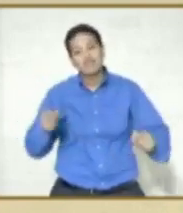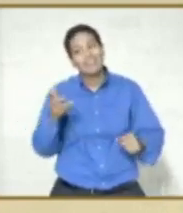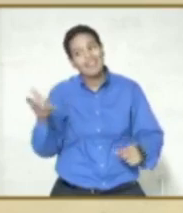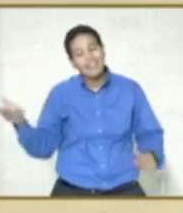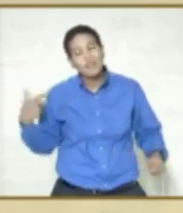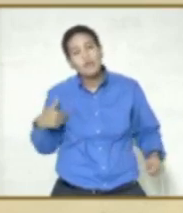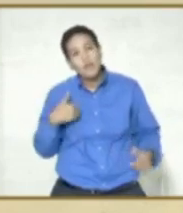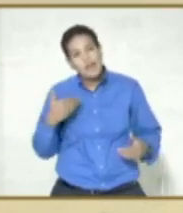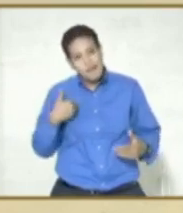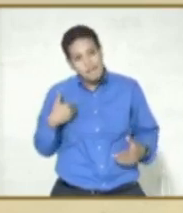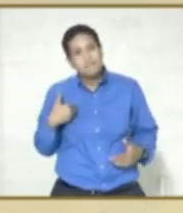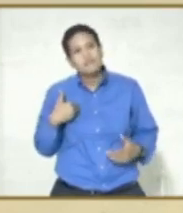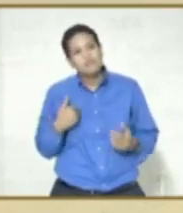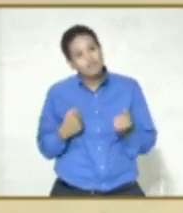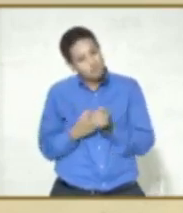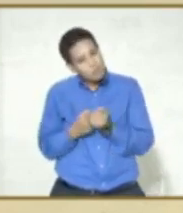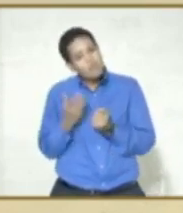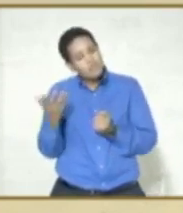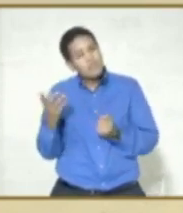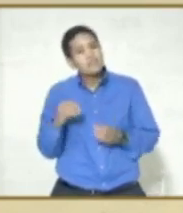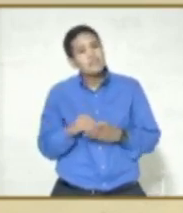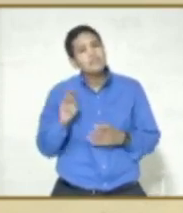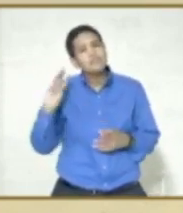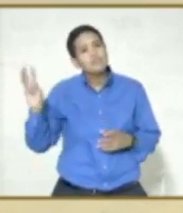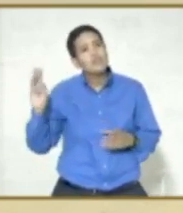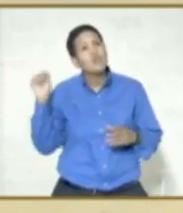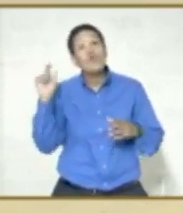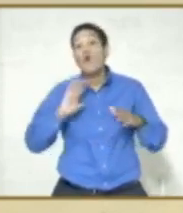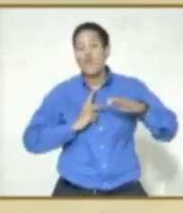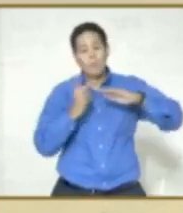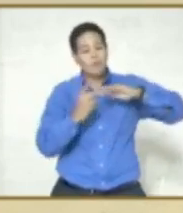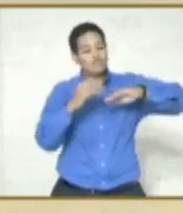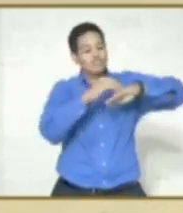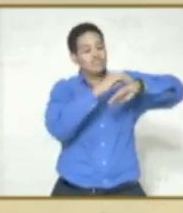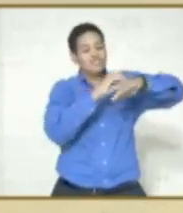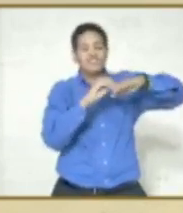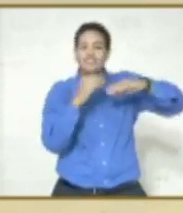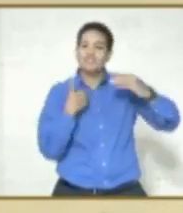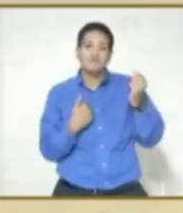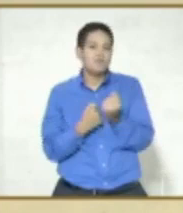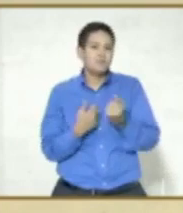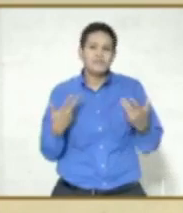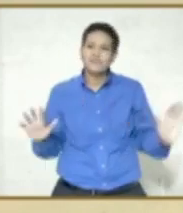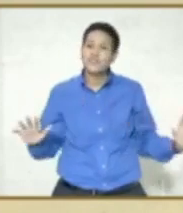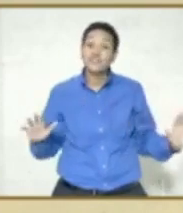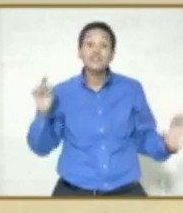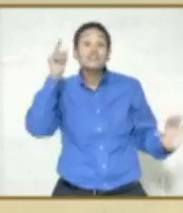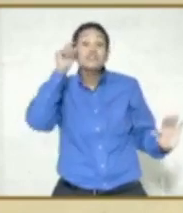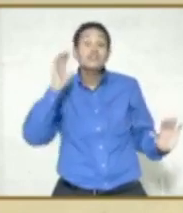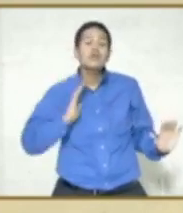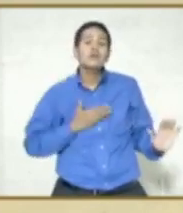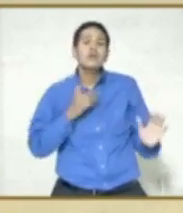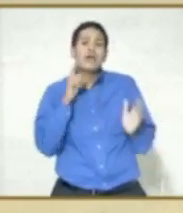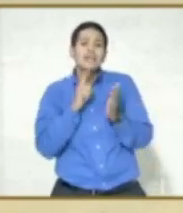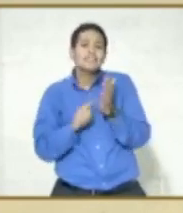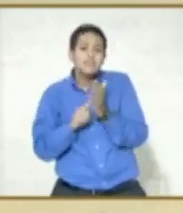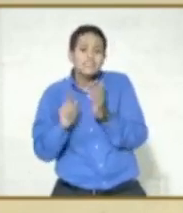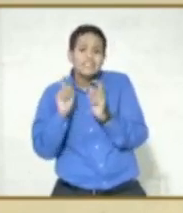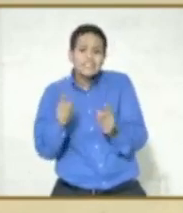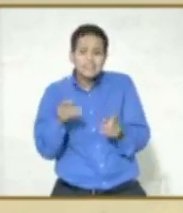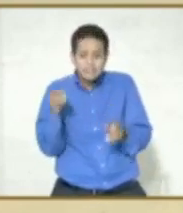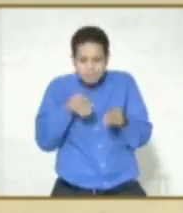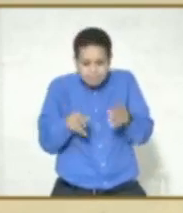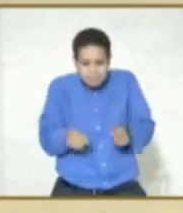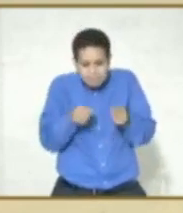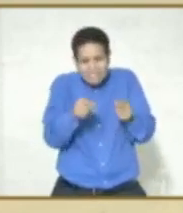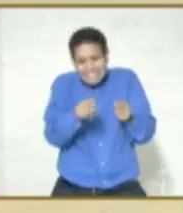have, as we said before, we do have a solution in all our parishes. And also the Inspector of Poor has been given care packages as well